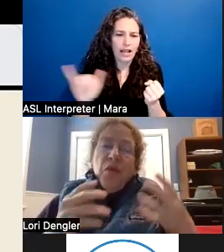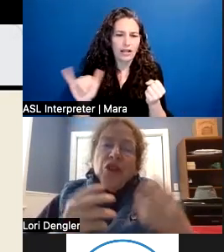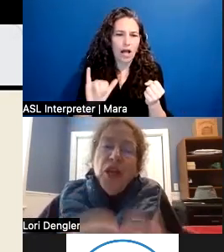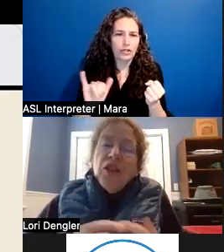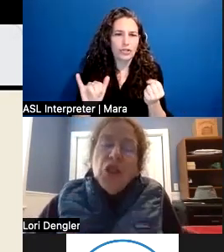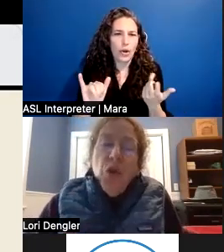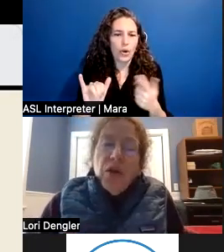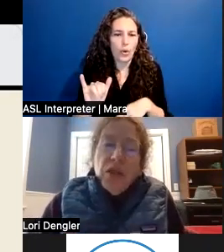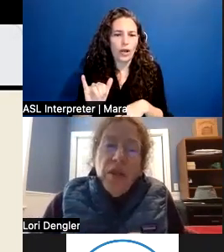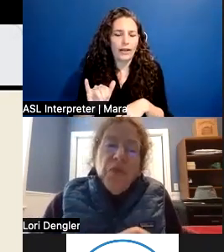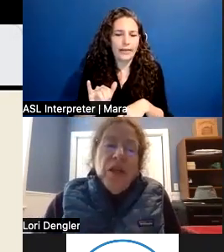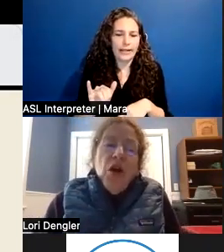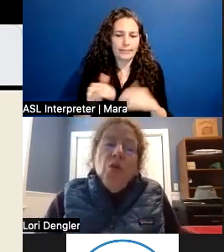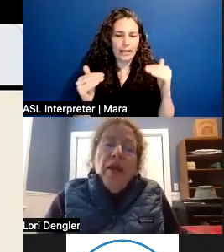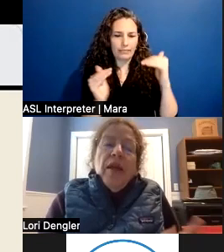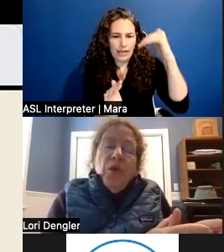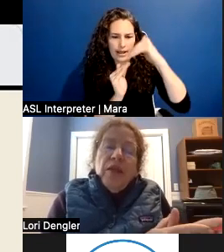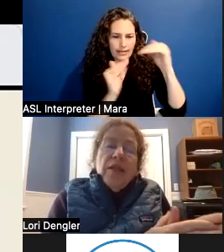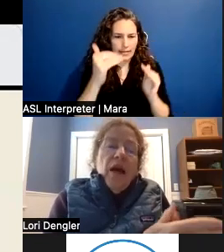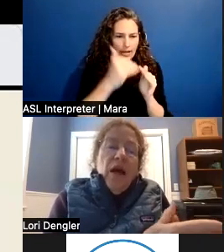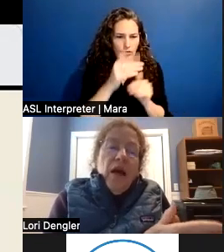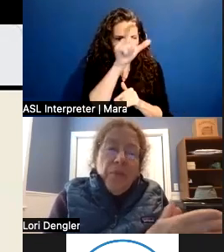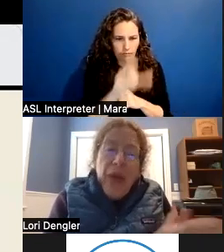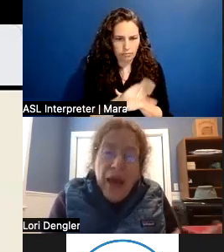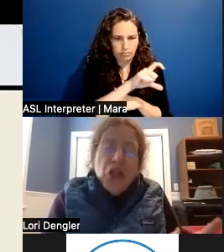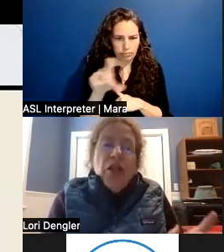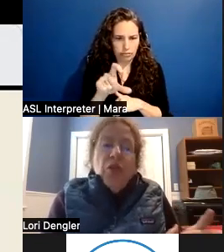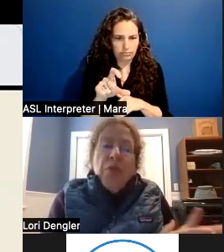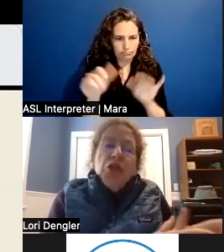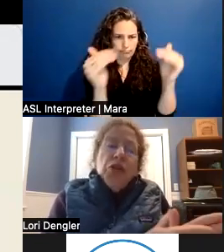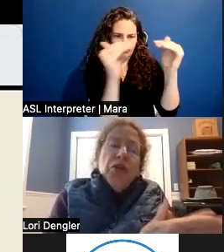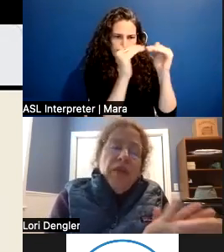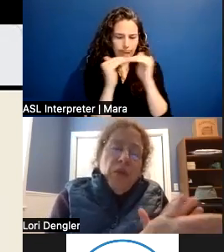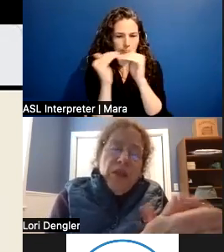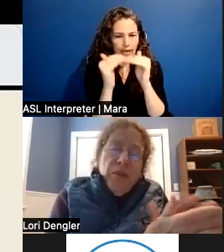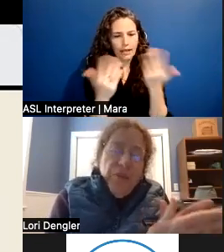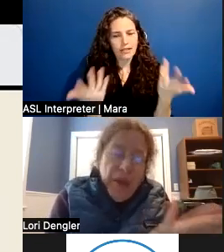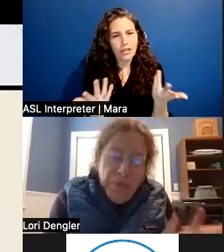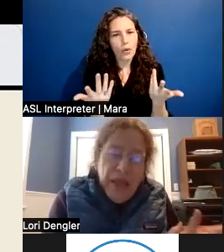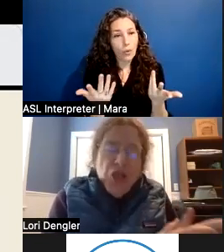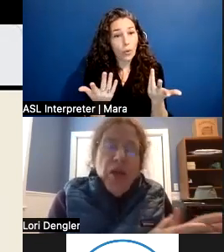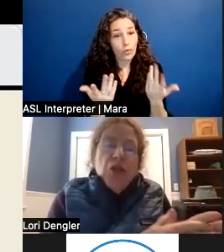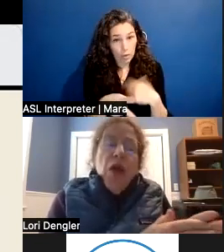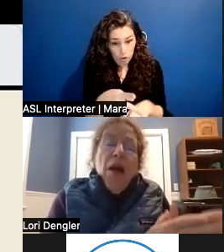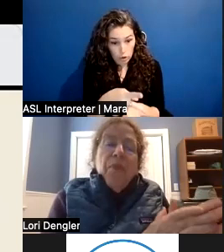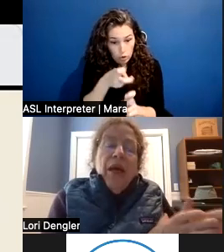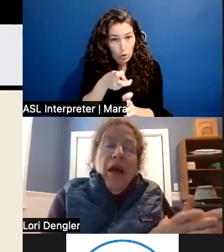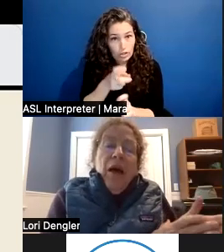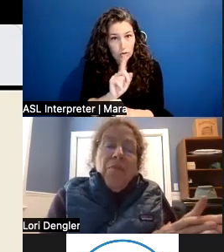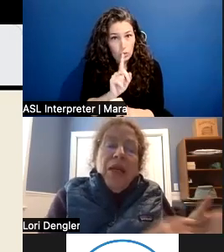it were just the source, I mean, we know that it was a patch that ruptured, there was a big stress